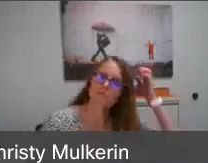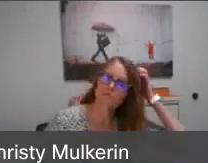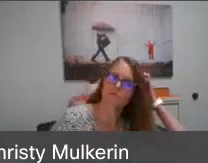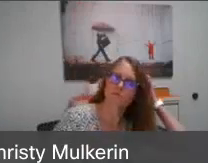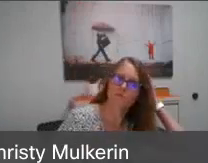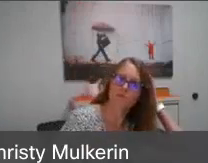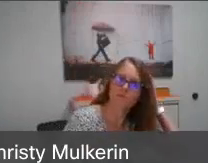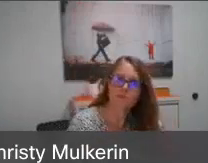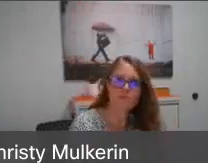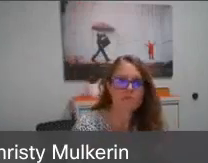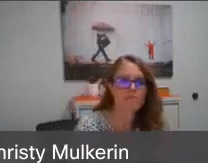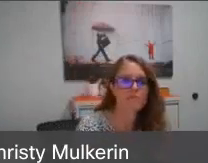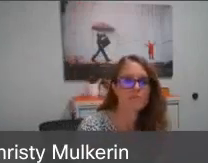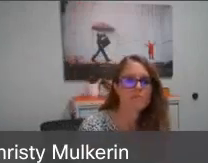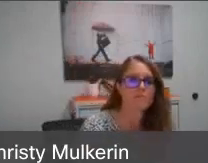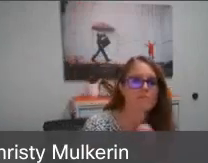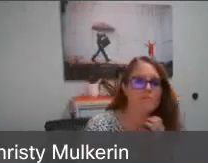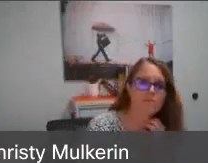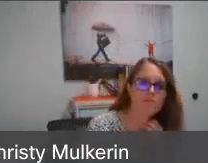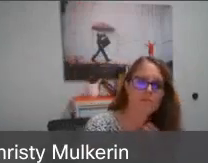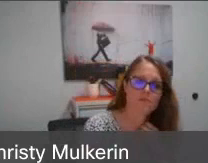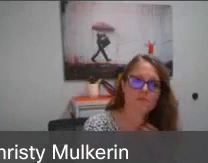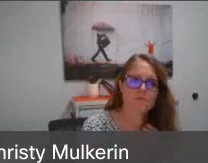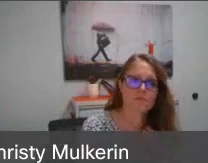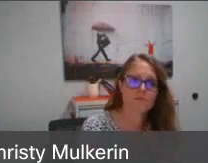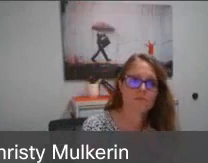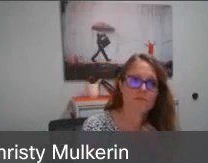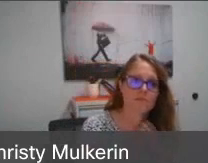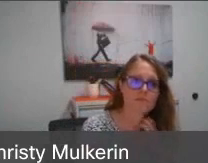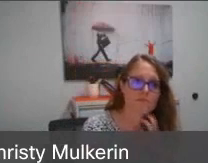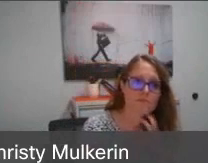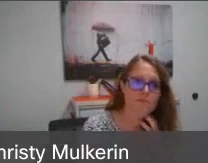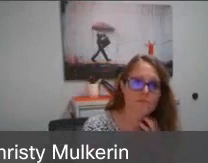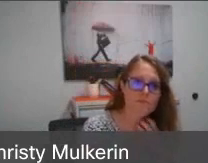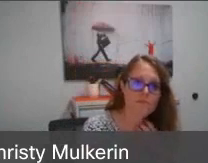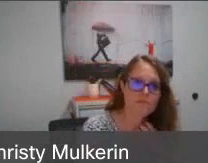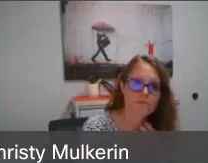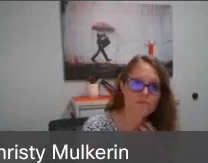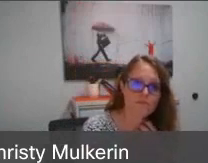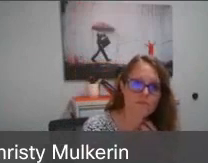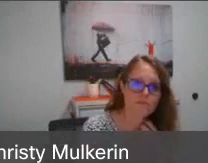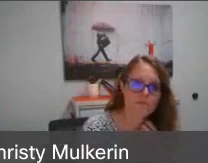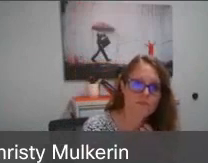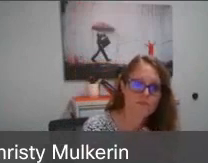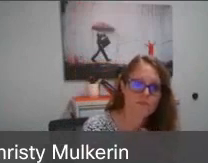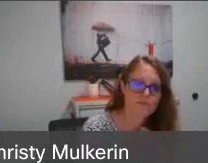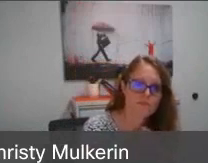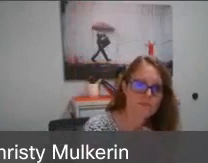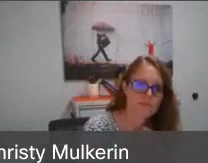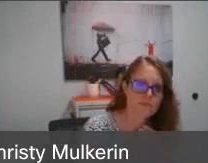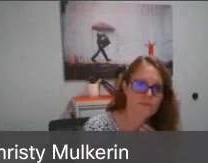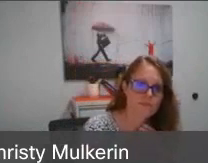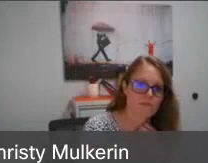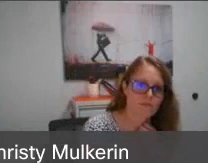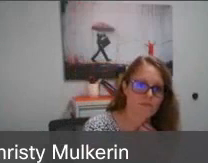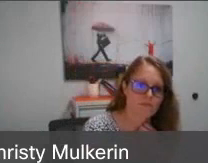So success is breeding success. Word spreads. We're now getting kites from individuals, inmates in